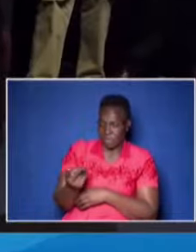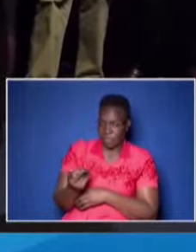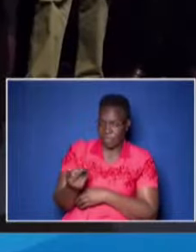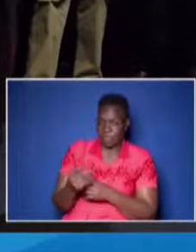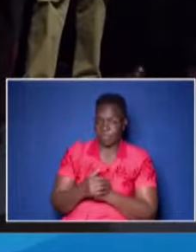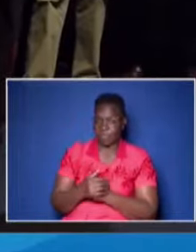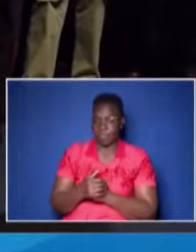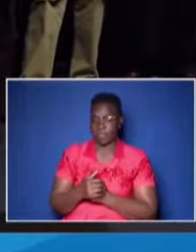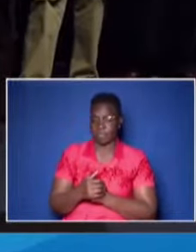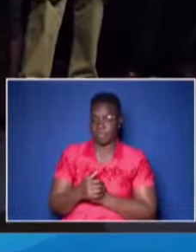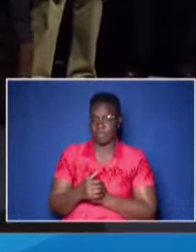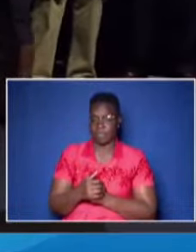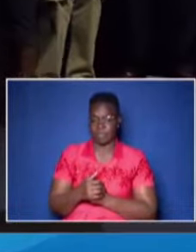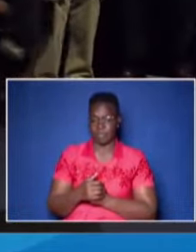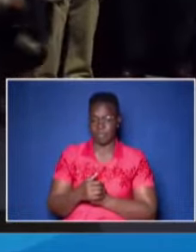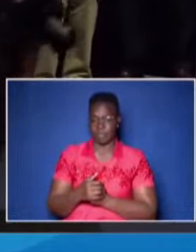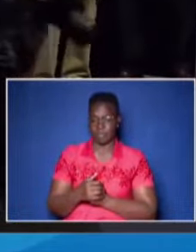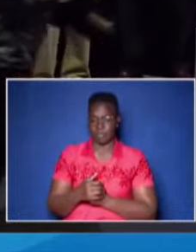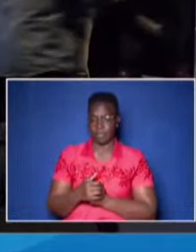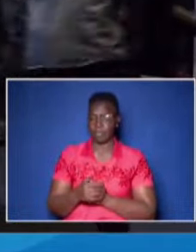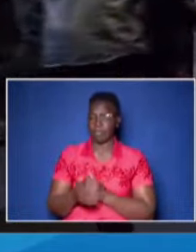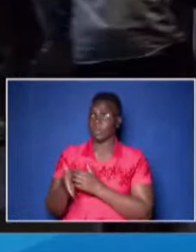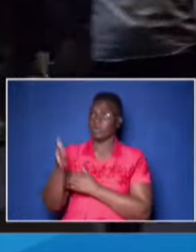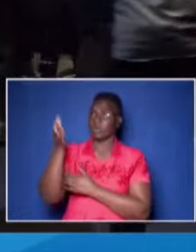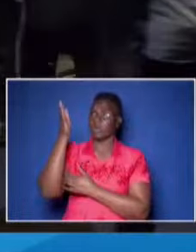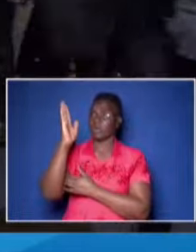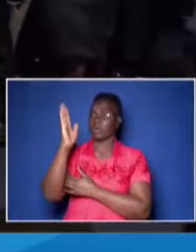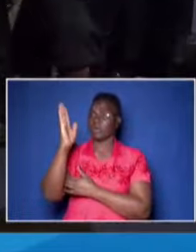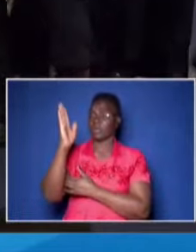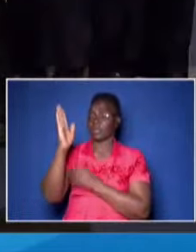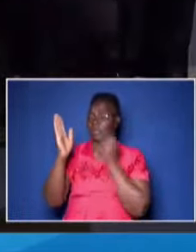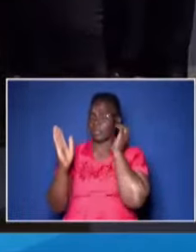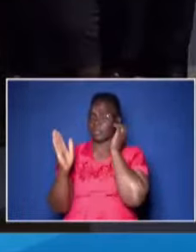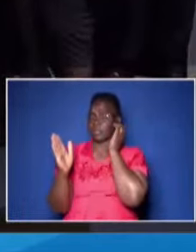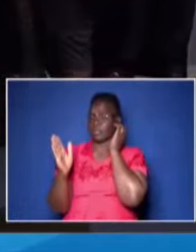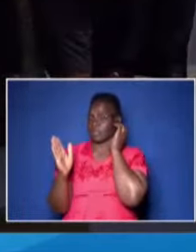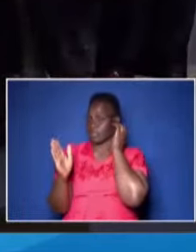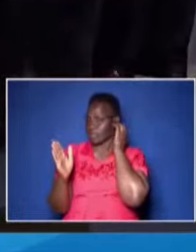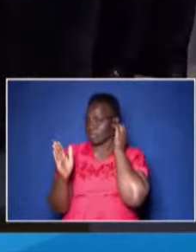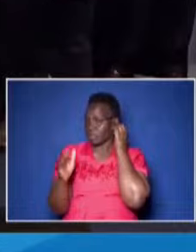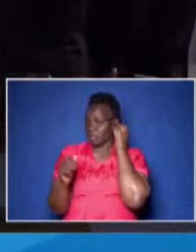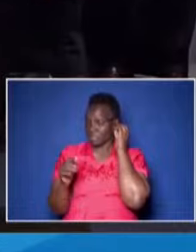spiritually God is Raising